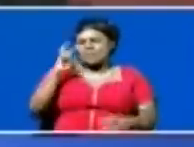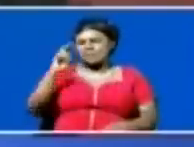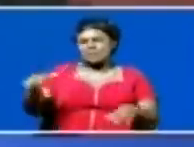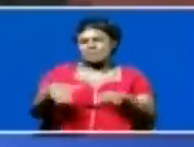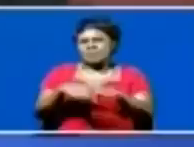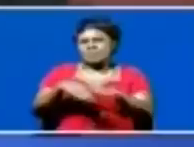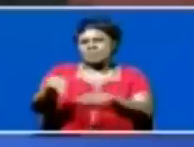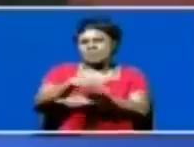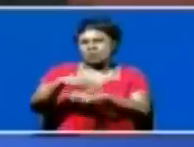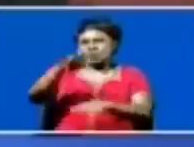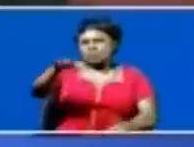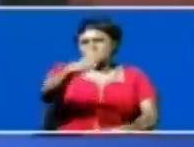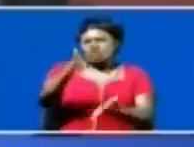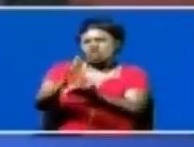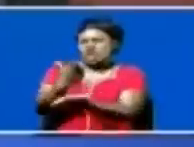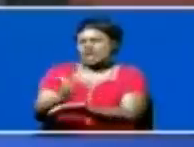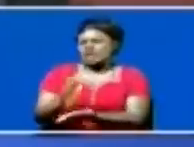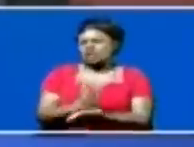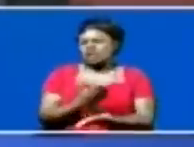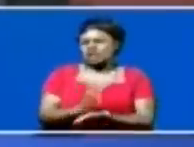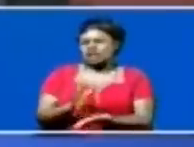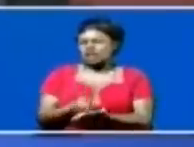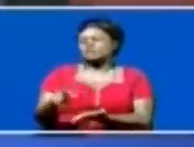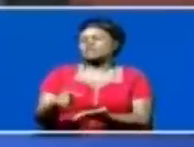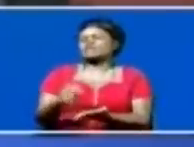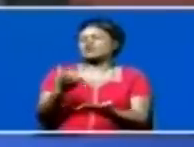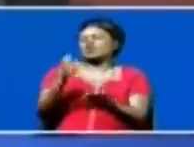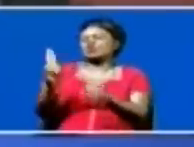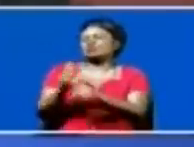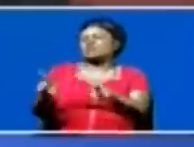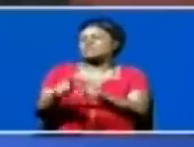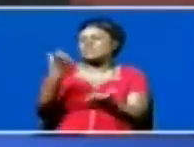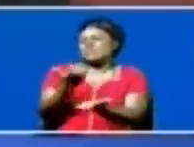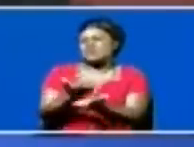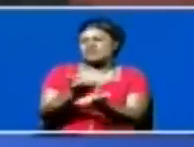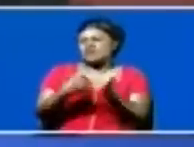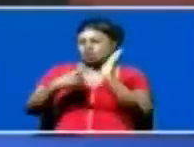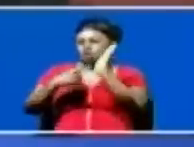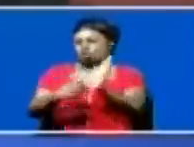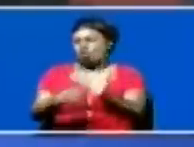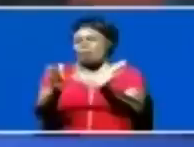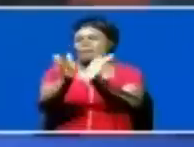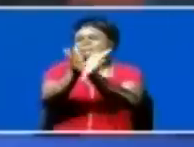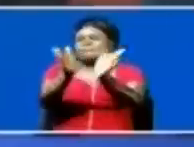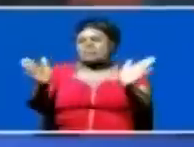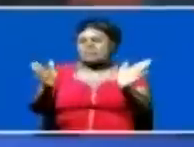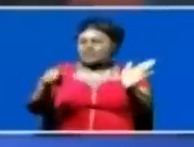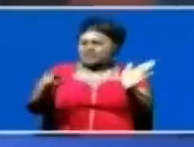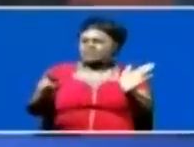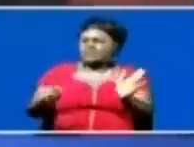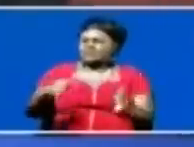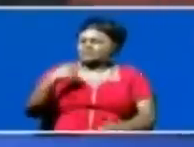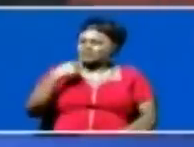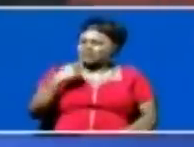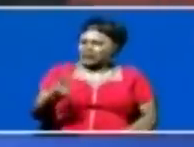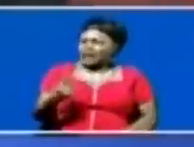members of the National Assembly sharing, and it's what they are clinging on. Perhaps it's what they'll be displaying to the public, that they stood their